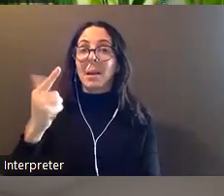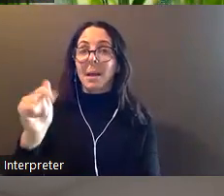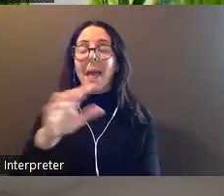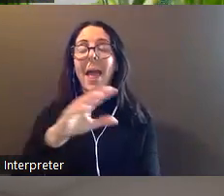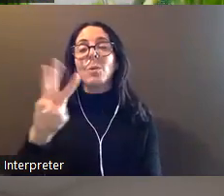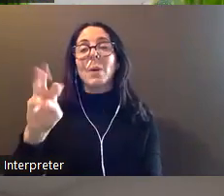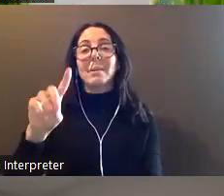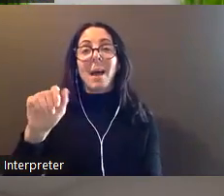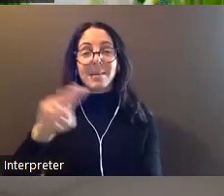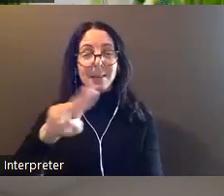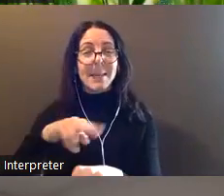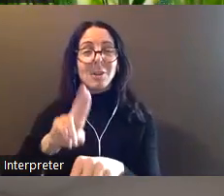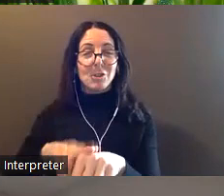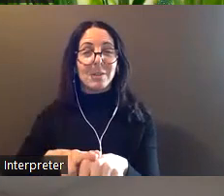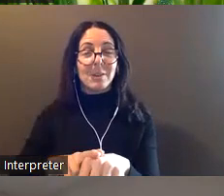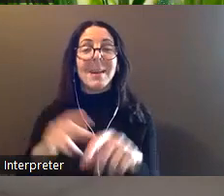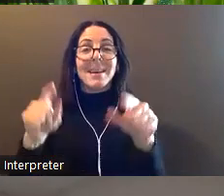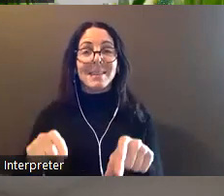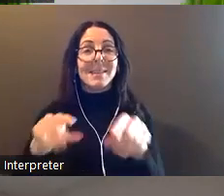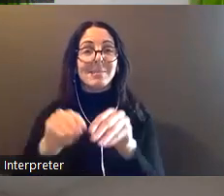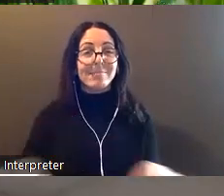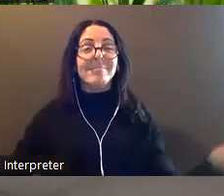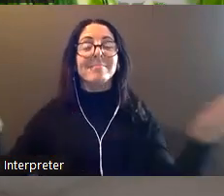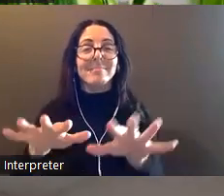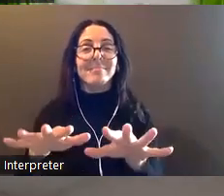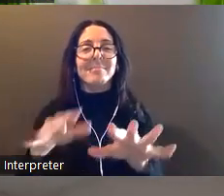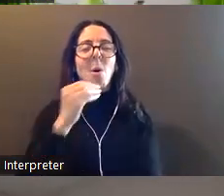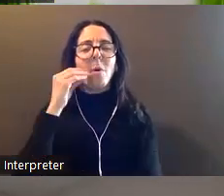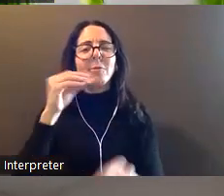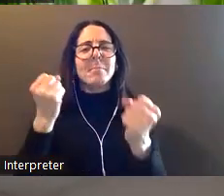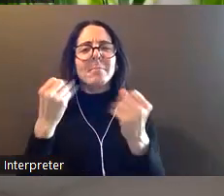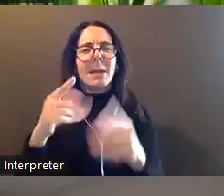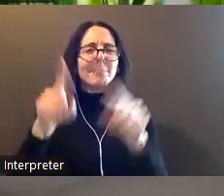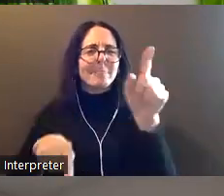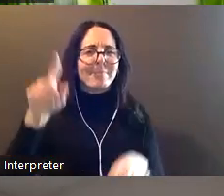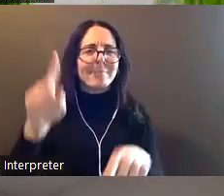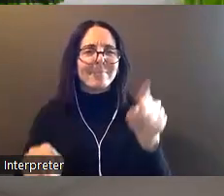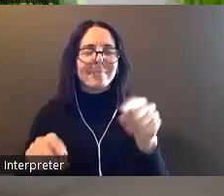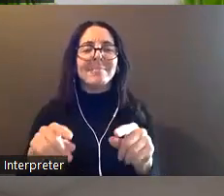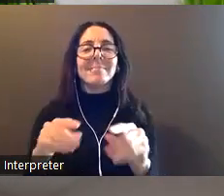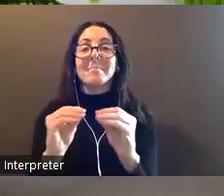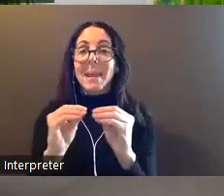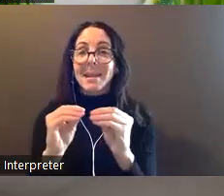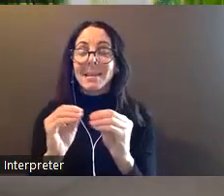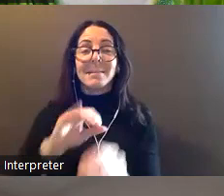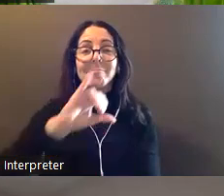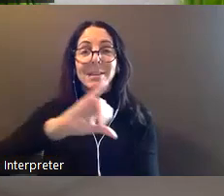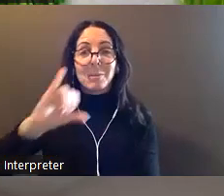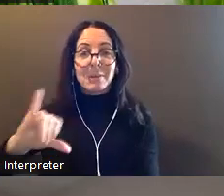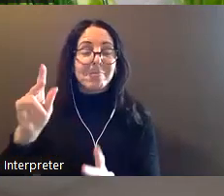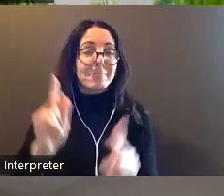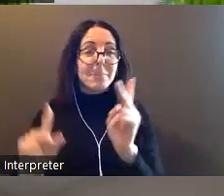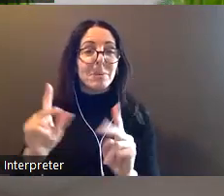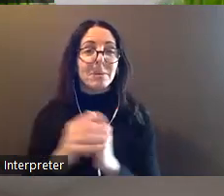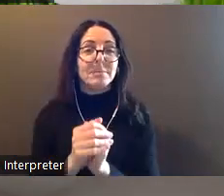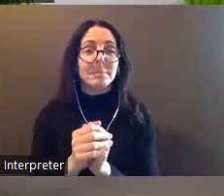nations. This land is home to many diverse First Nations, Inuit, and Métis peoples. As settlers, we are grateful